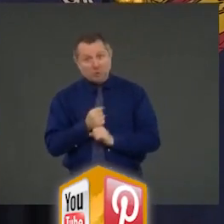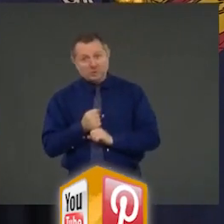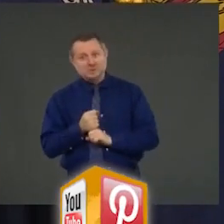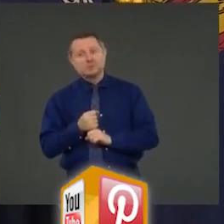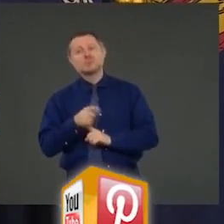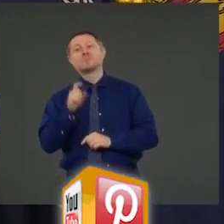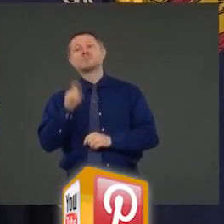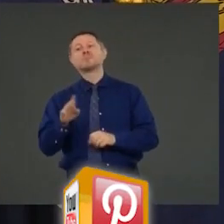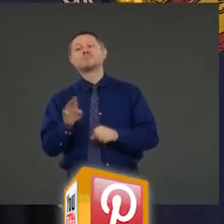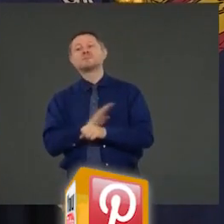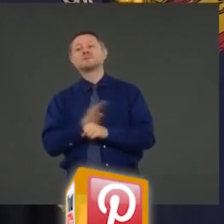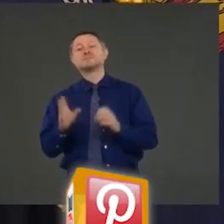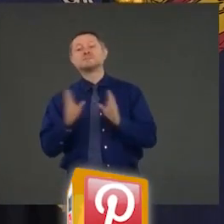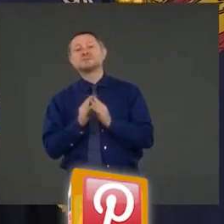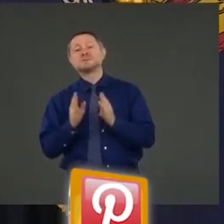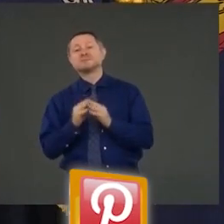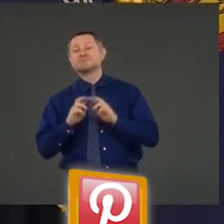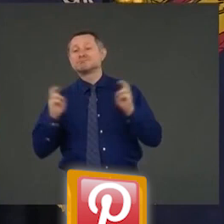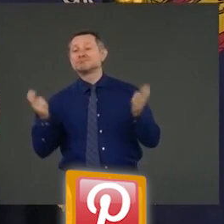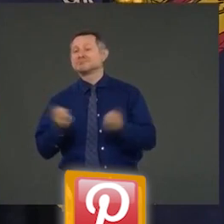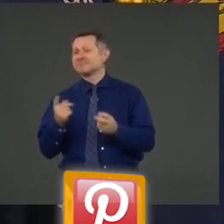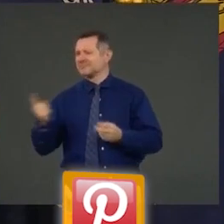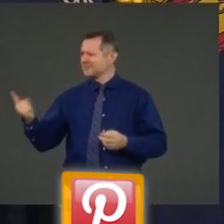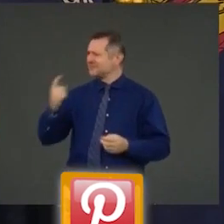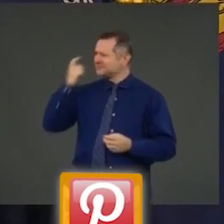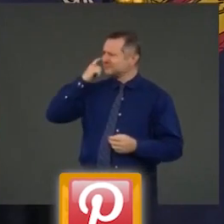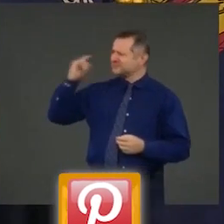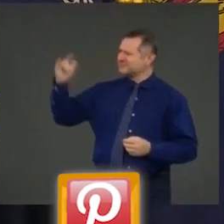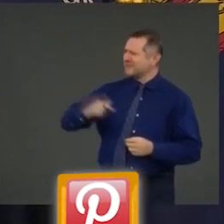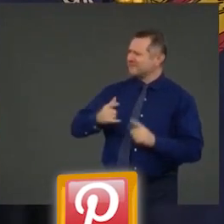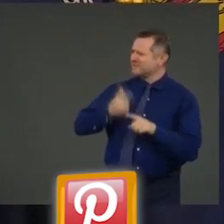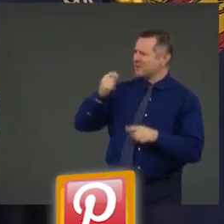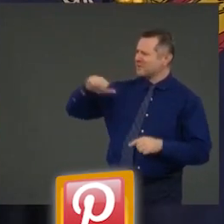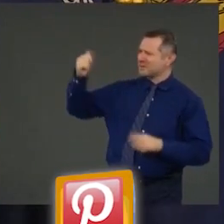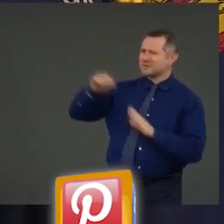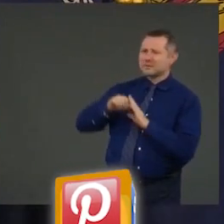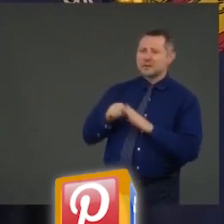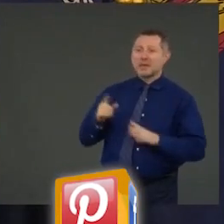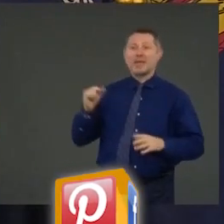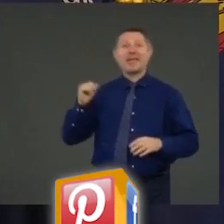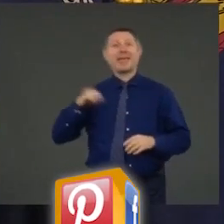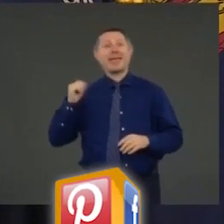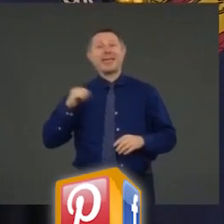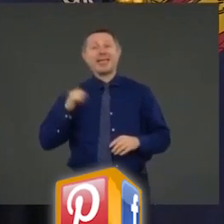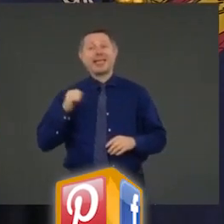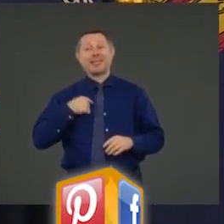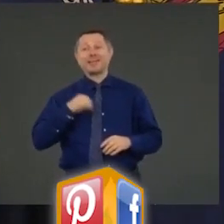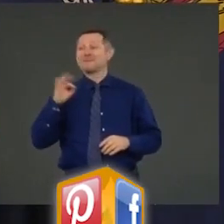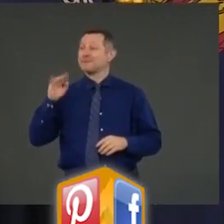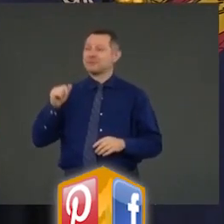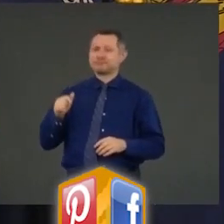meeting and somebody says, didn't you just come from Florida? Aren't you from Florida? Yes, I am. And they